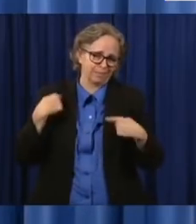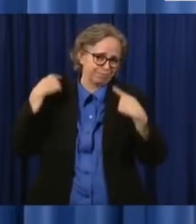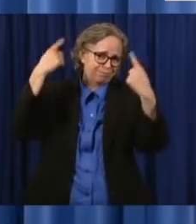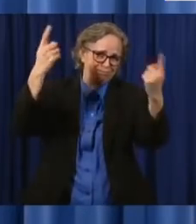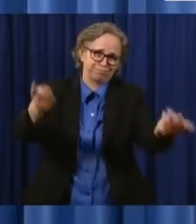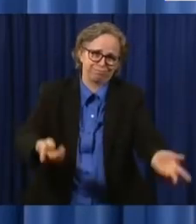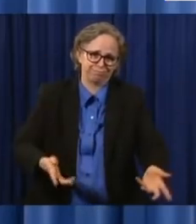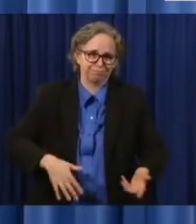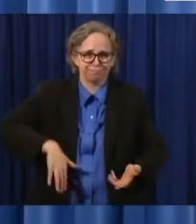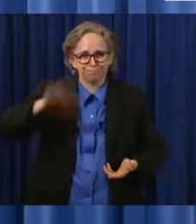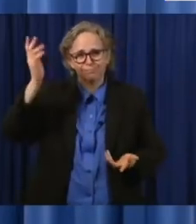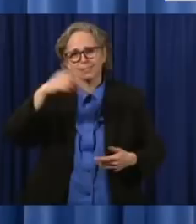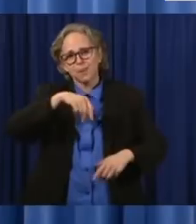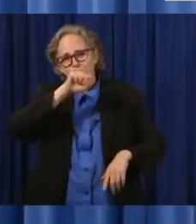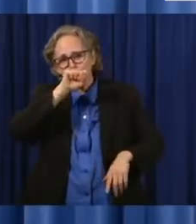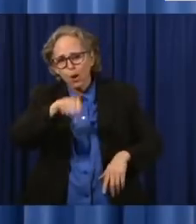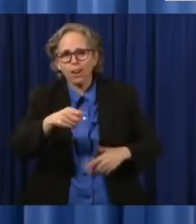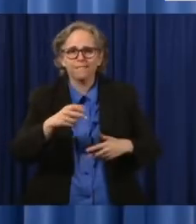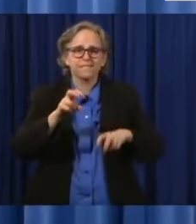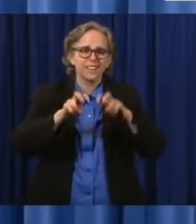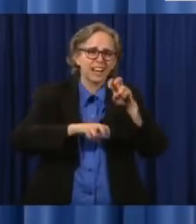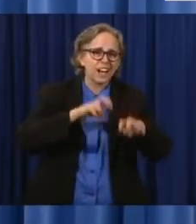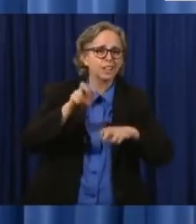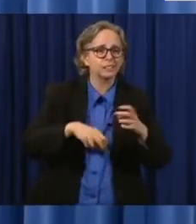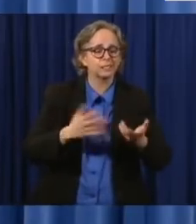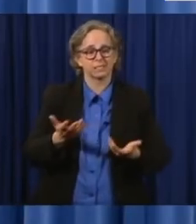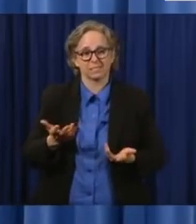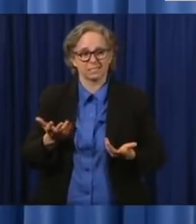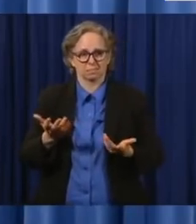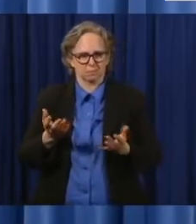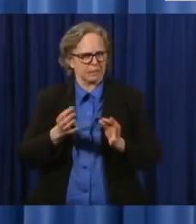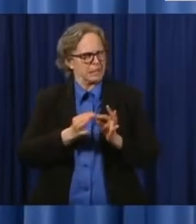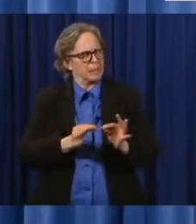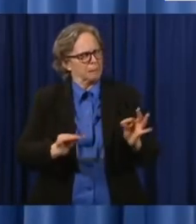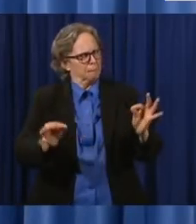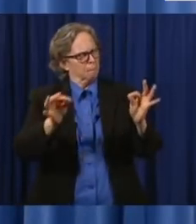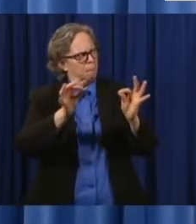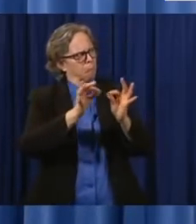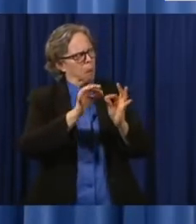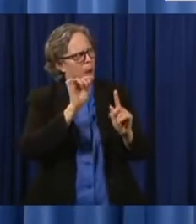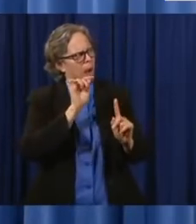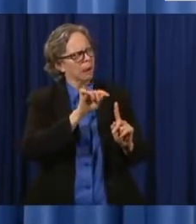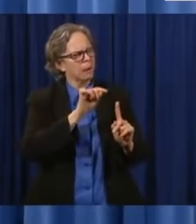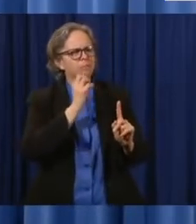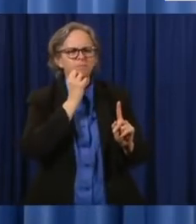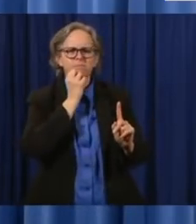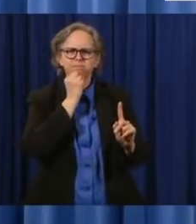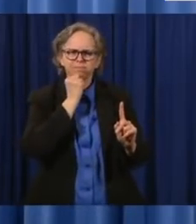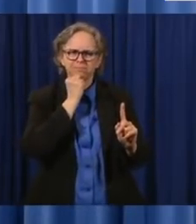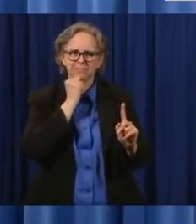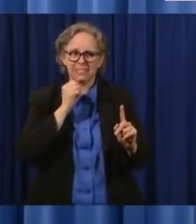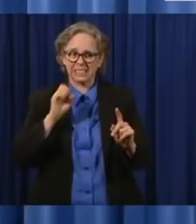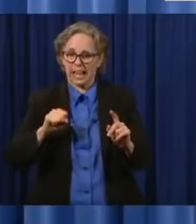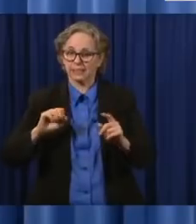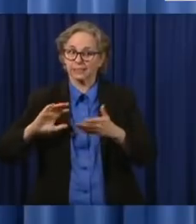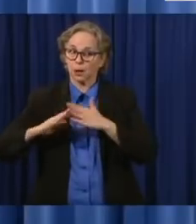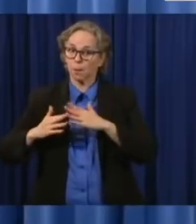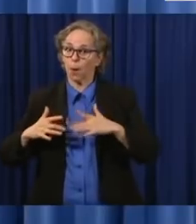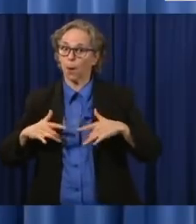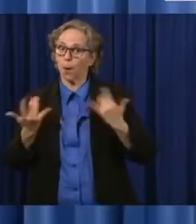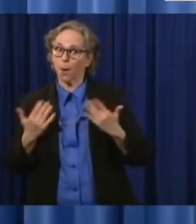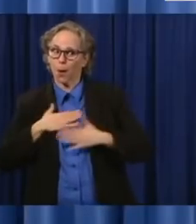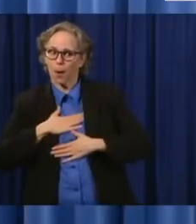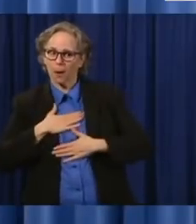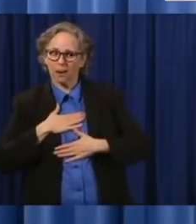of county fairs is, as far as I'm concerned, one of the important things, besides it's a community gathering. But it really is a